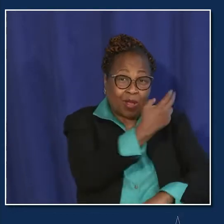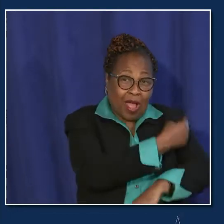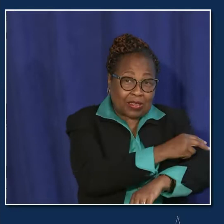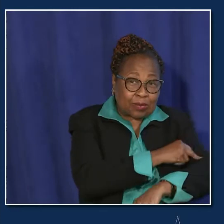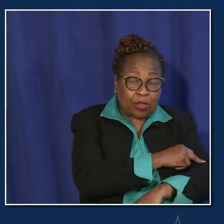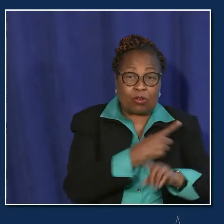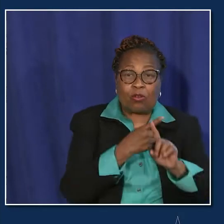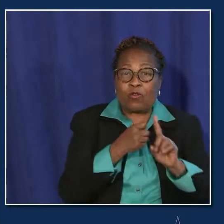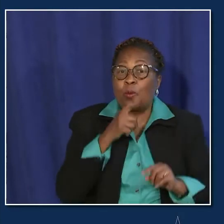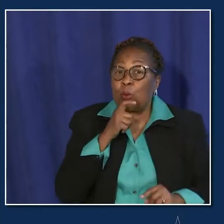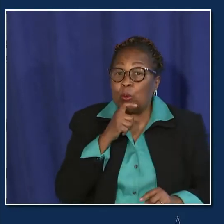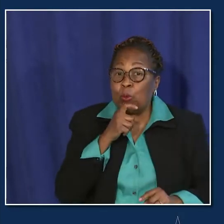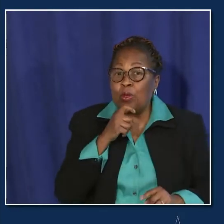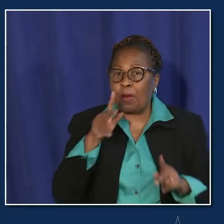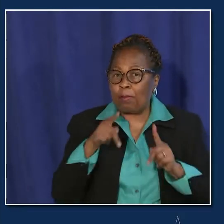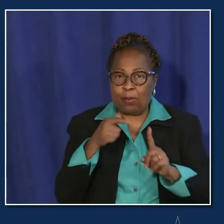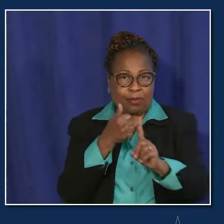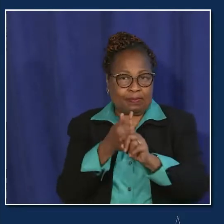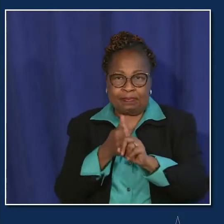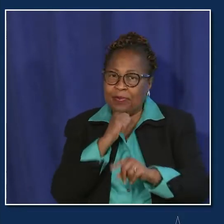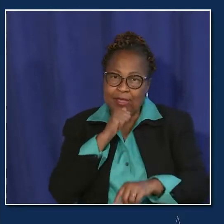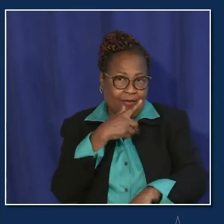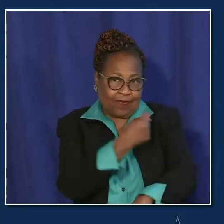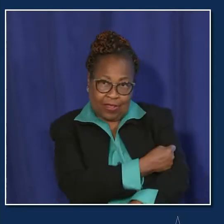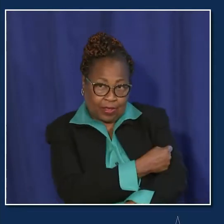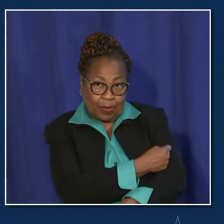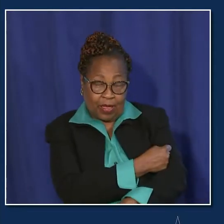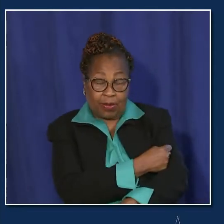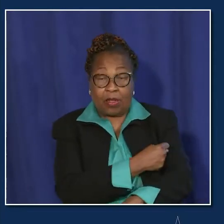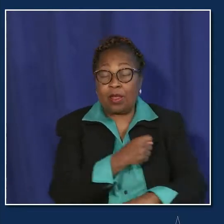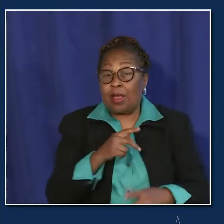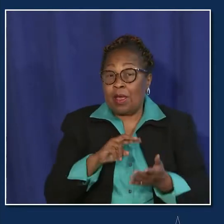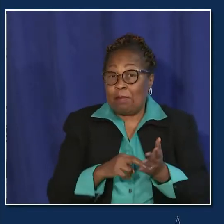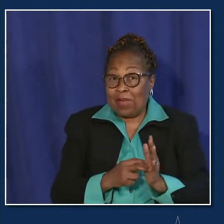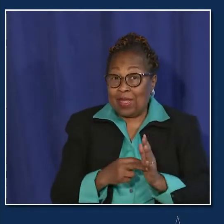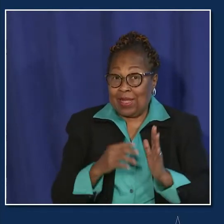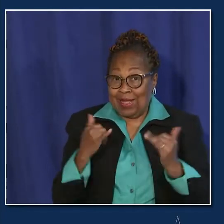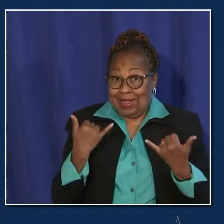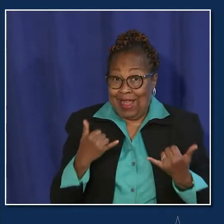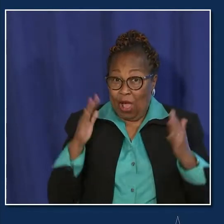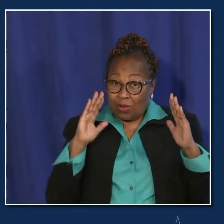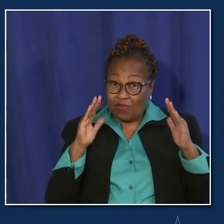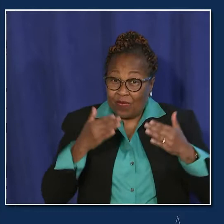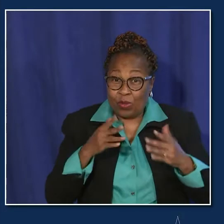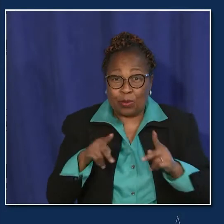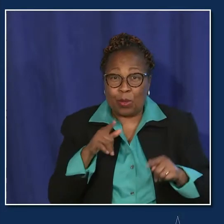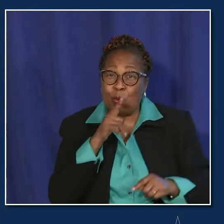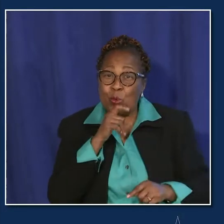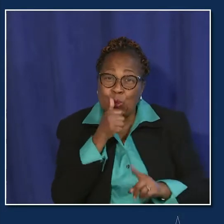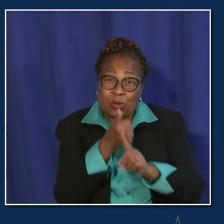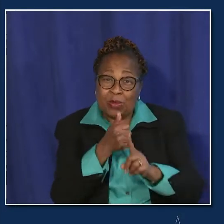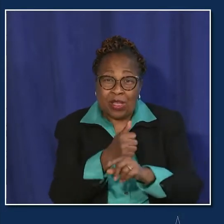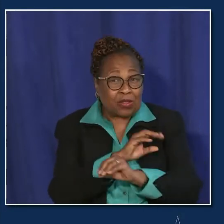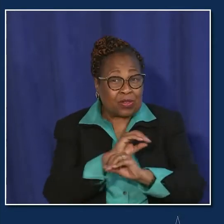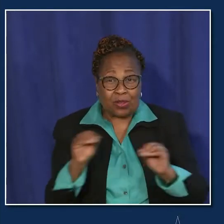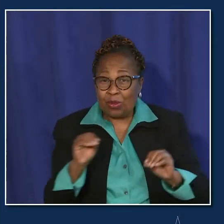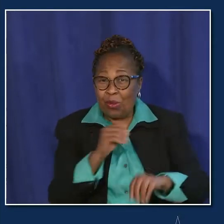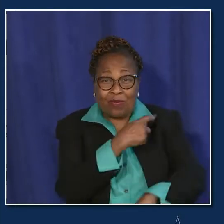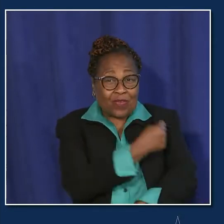among unvaccinated people, meaning this pandemic is now targeting the unvaccinated. And let me be